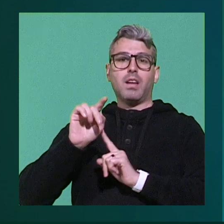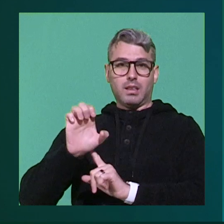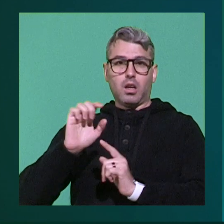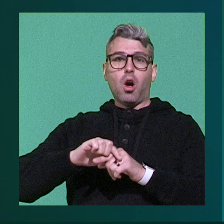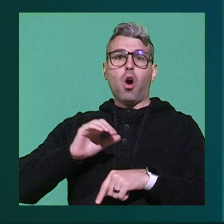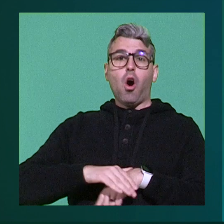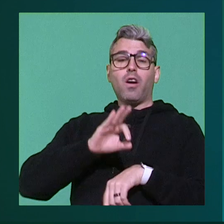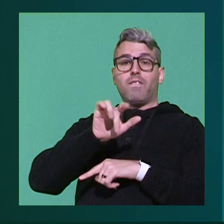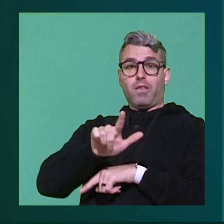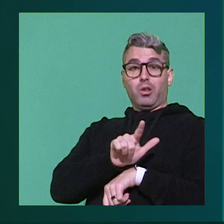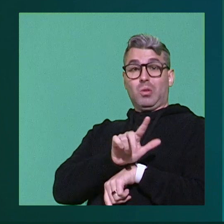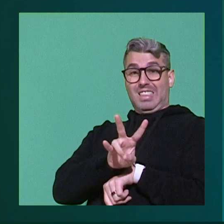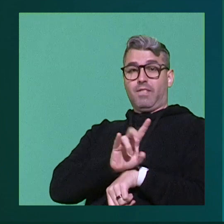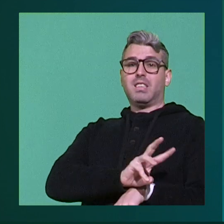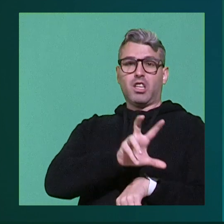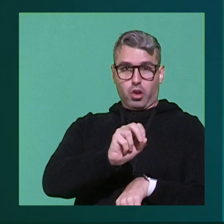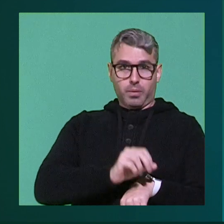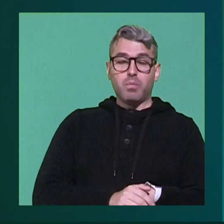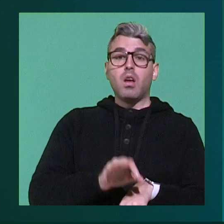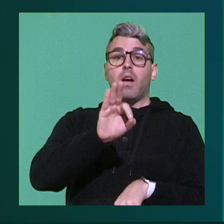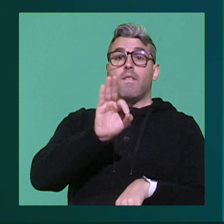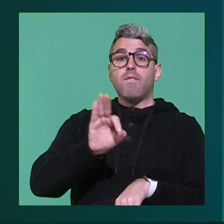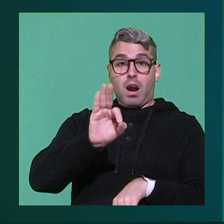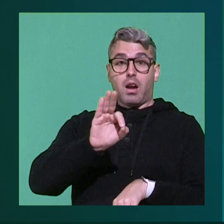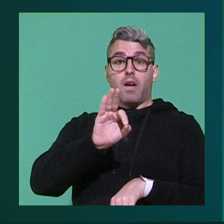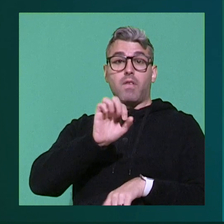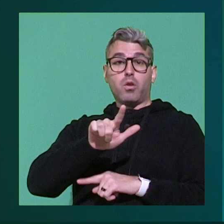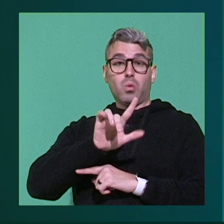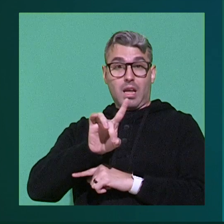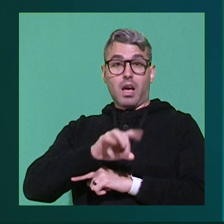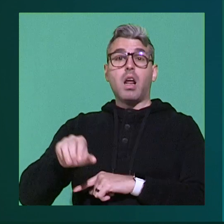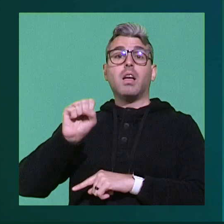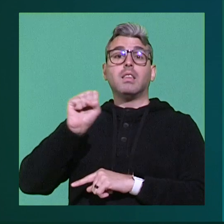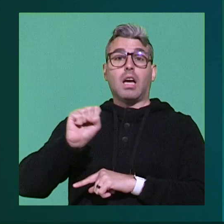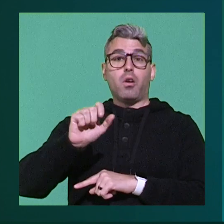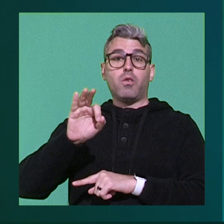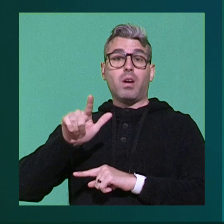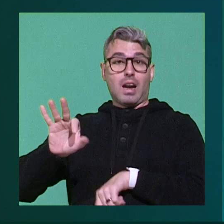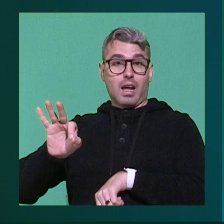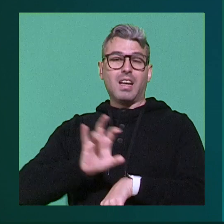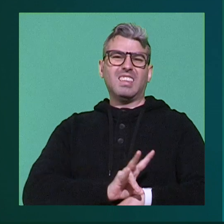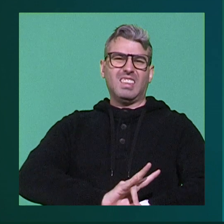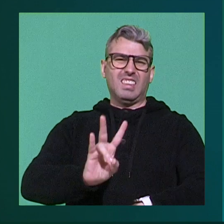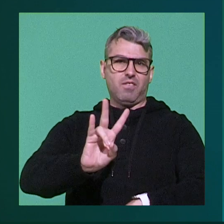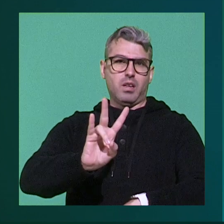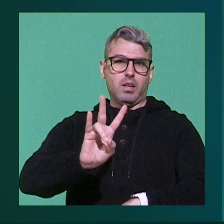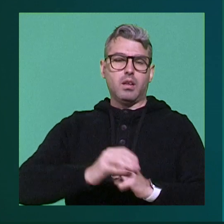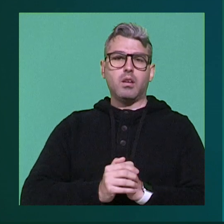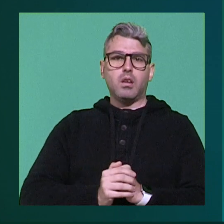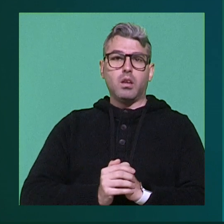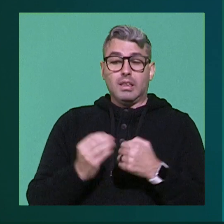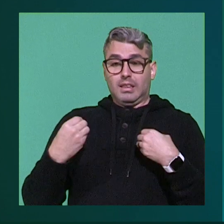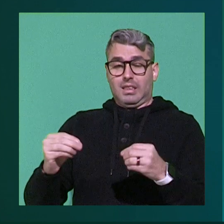27th and at 6:30 p.m. and Friday and Saturday, February 28th and 29th at 7 p.m.